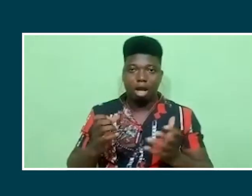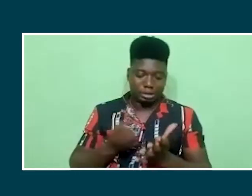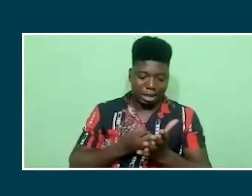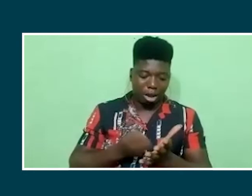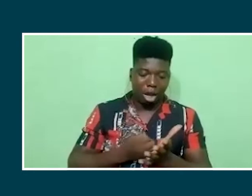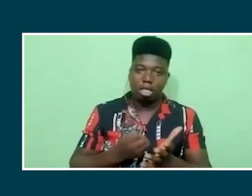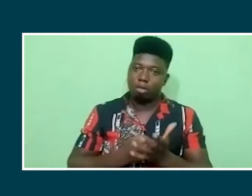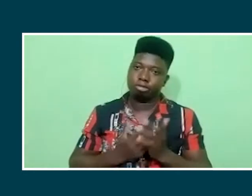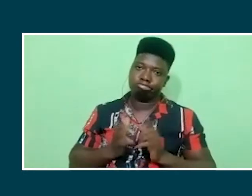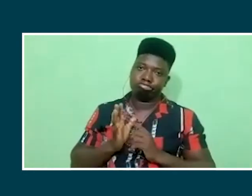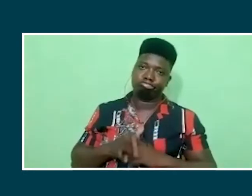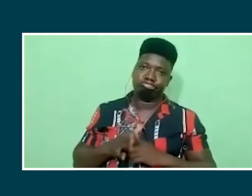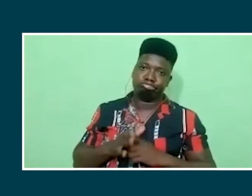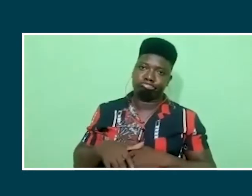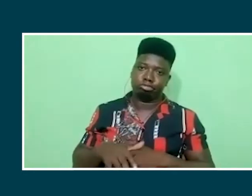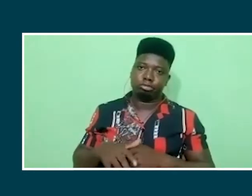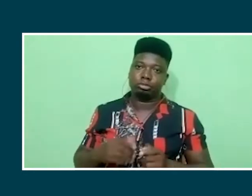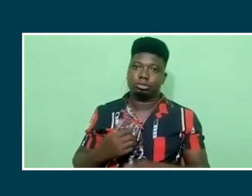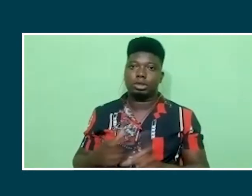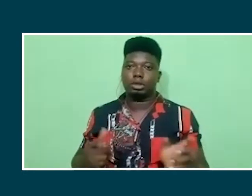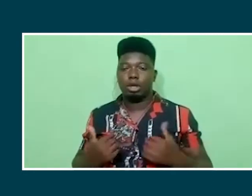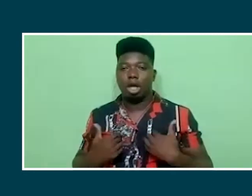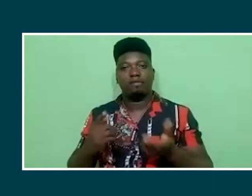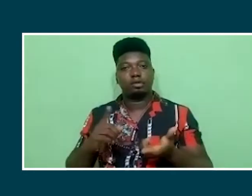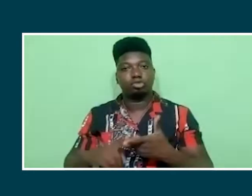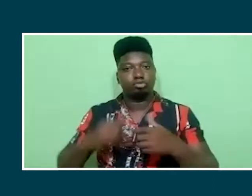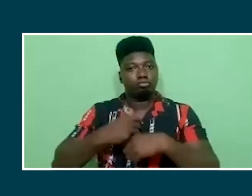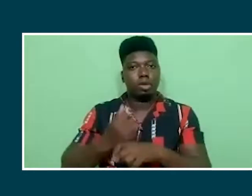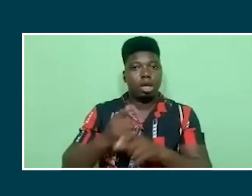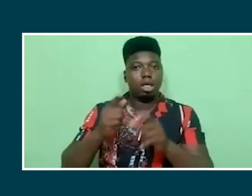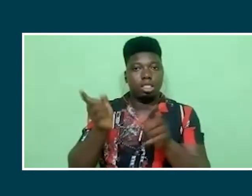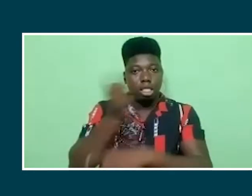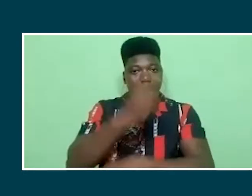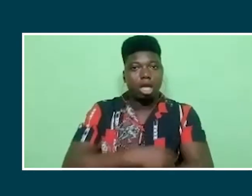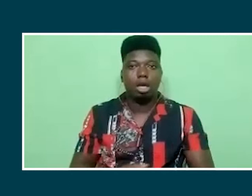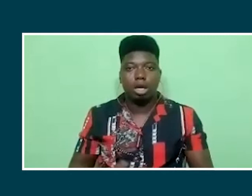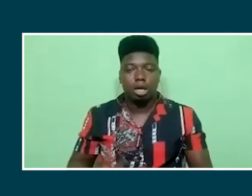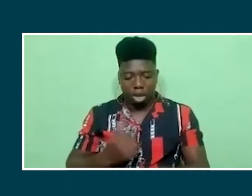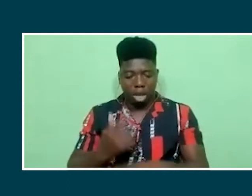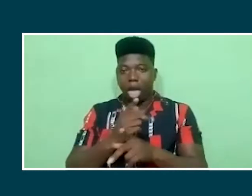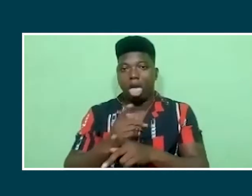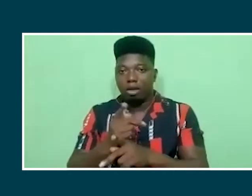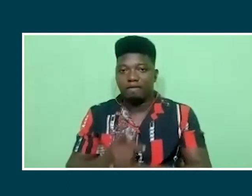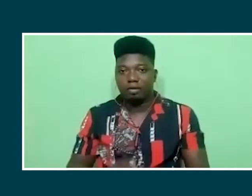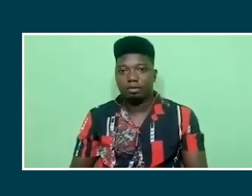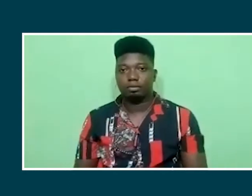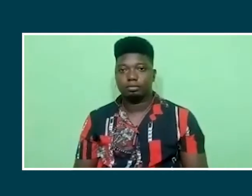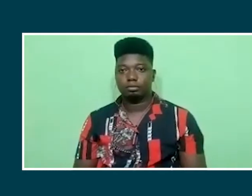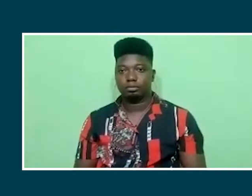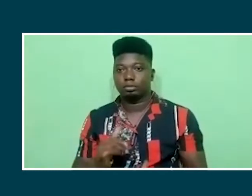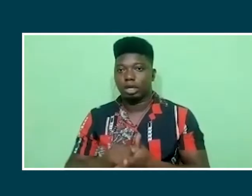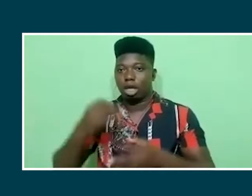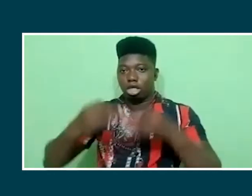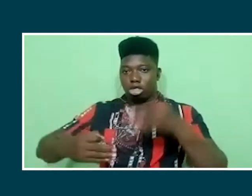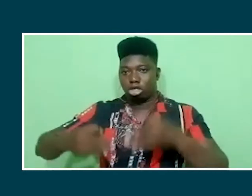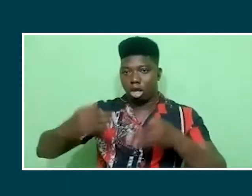guns that they have to flex just to make it through the day. And so I want to be careful that we're not judging and blaming the flexors for